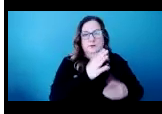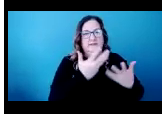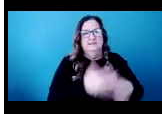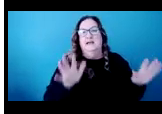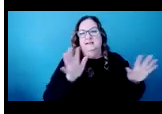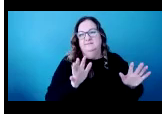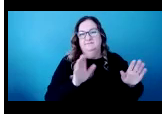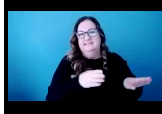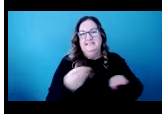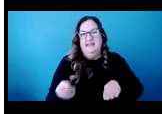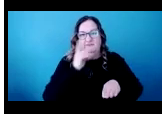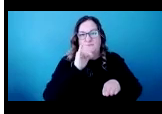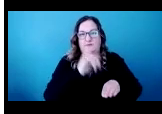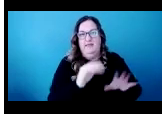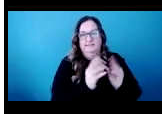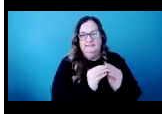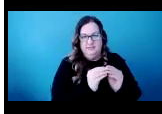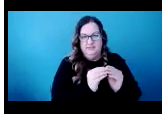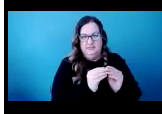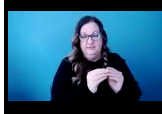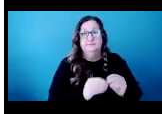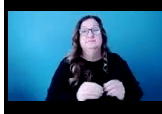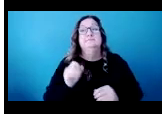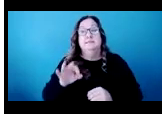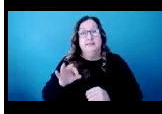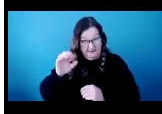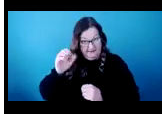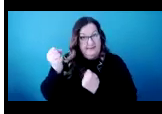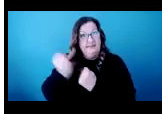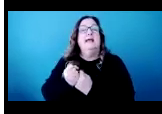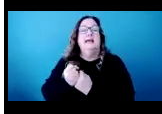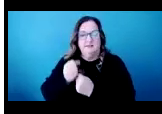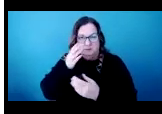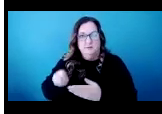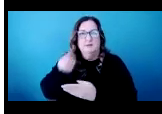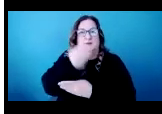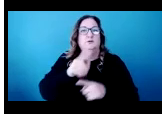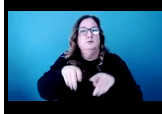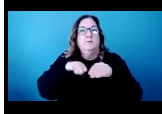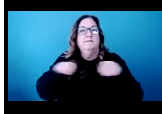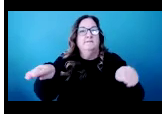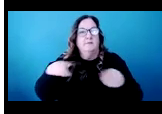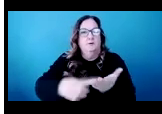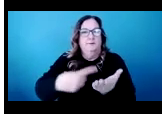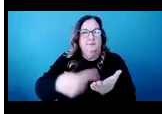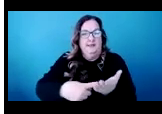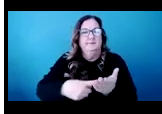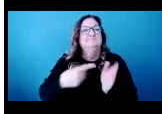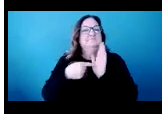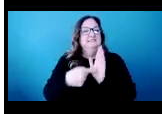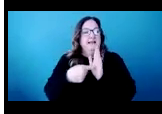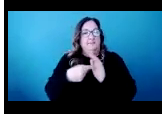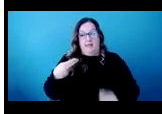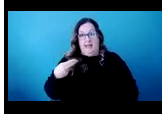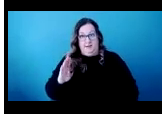session. But if they voted yes, then it'll get sent to the floor debate. So for example, if it was a House bill, the House committee just